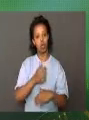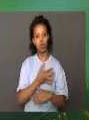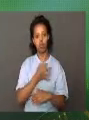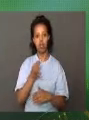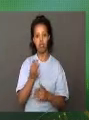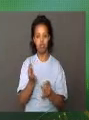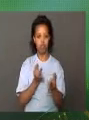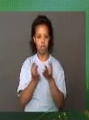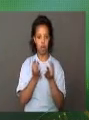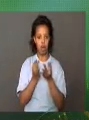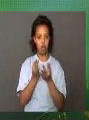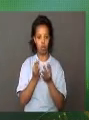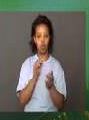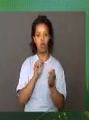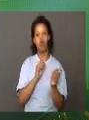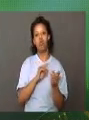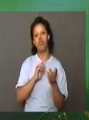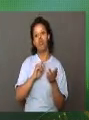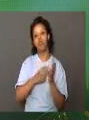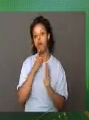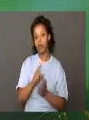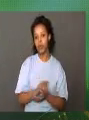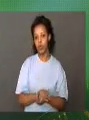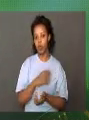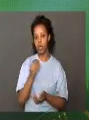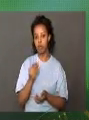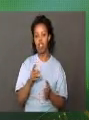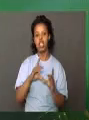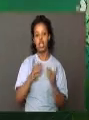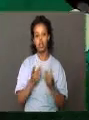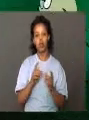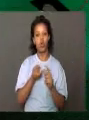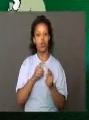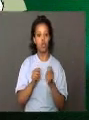method. Share your answer with a classmate.